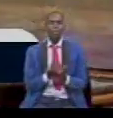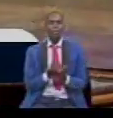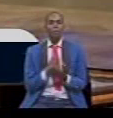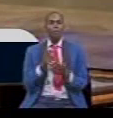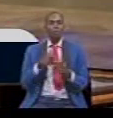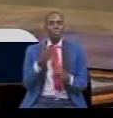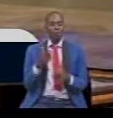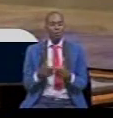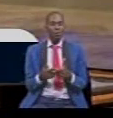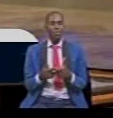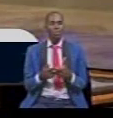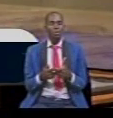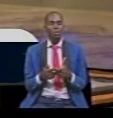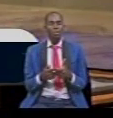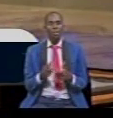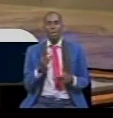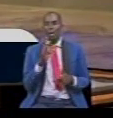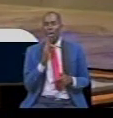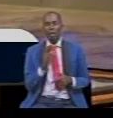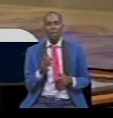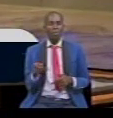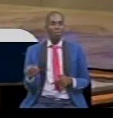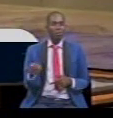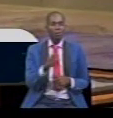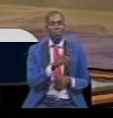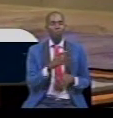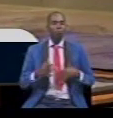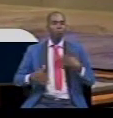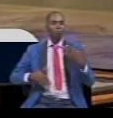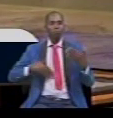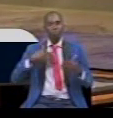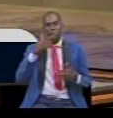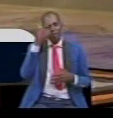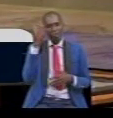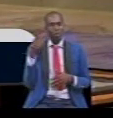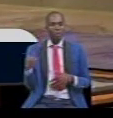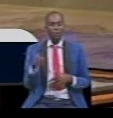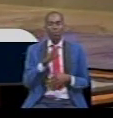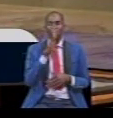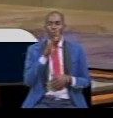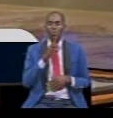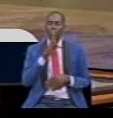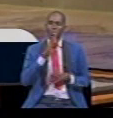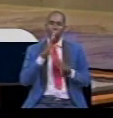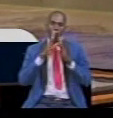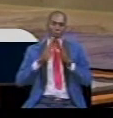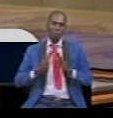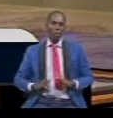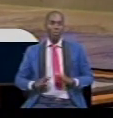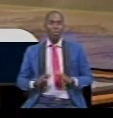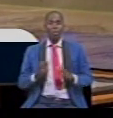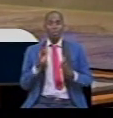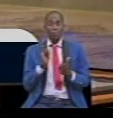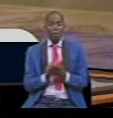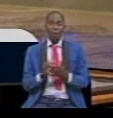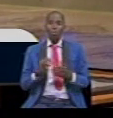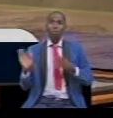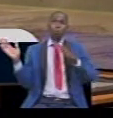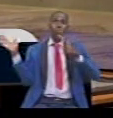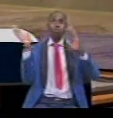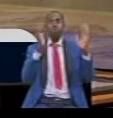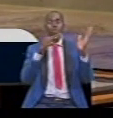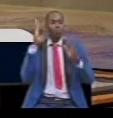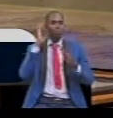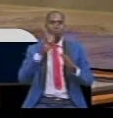Then are they glad because they be quiet. That tempest will be calmed in